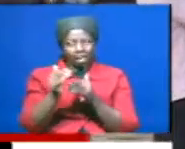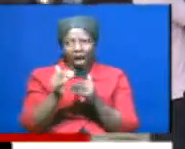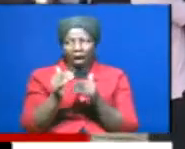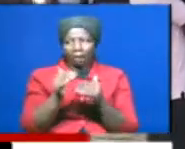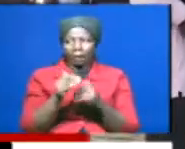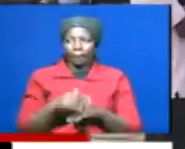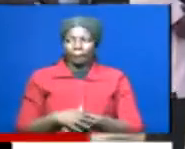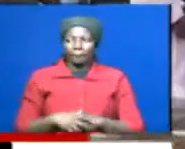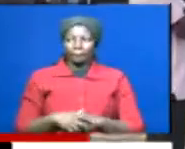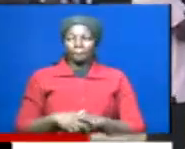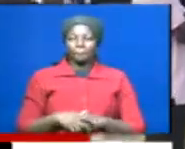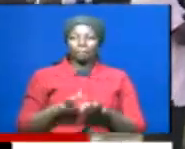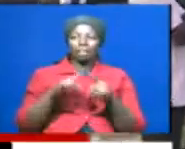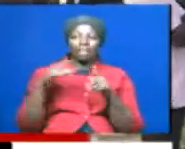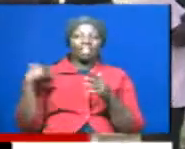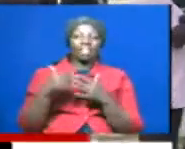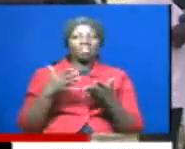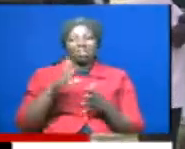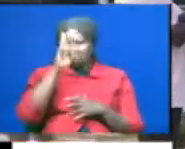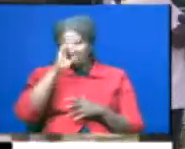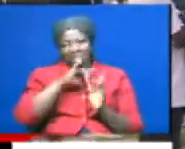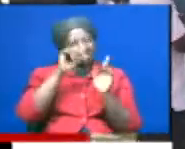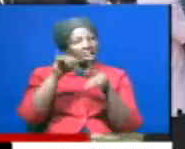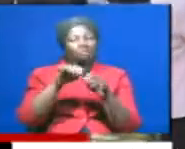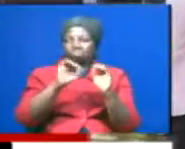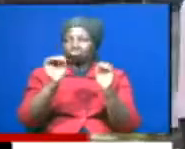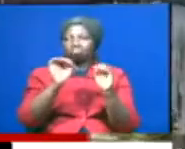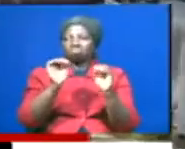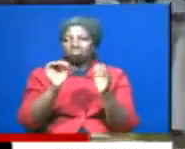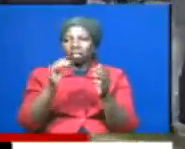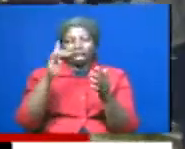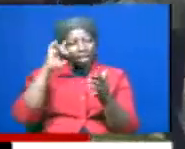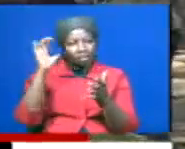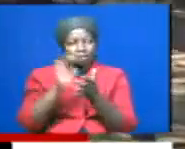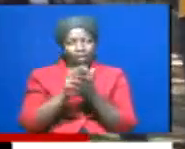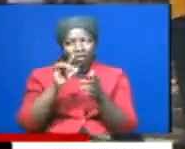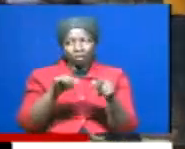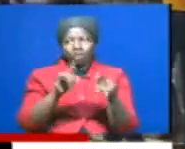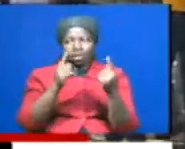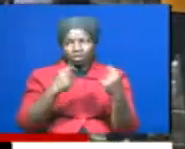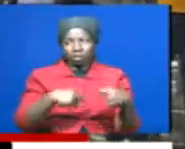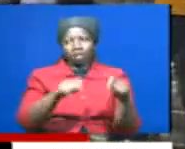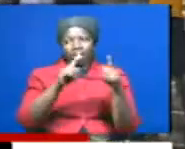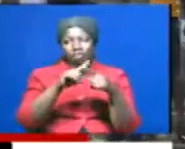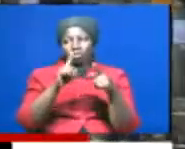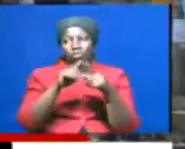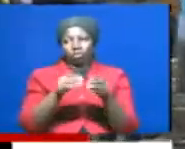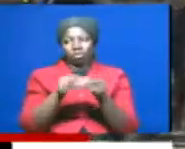roundabout. But then, up to now, they have not gone to the streets. In what I believe that they are trying actually to avert any sort